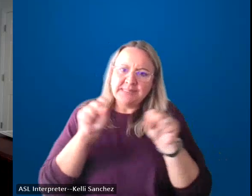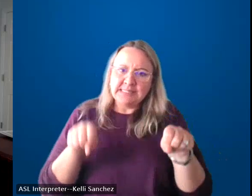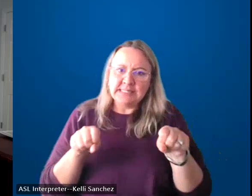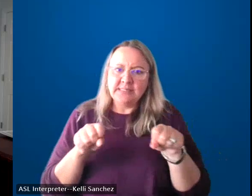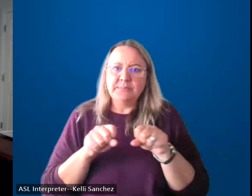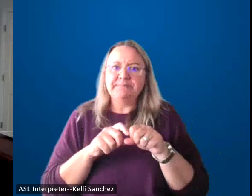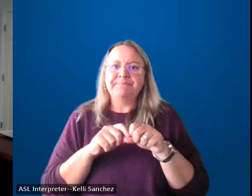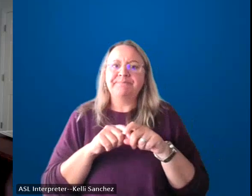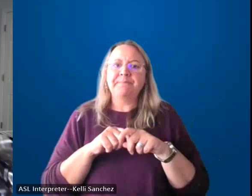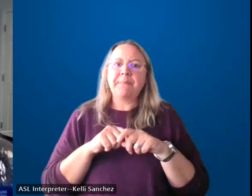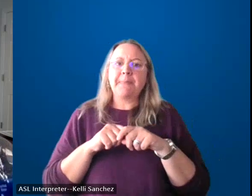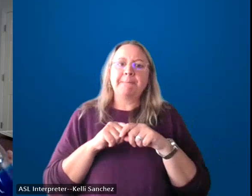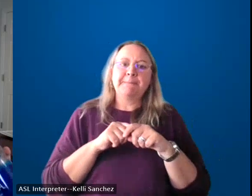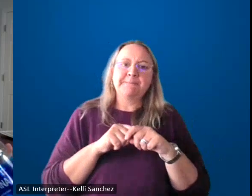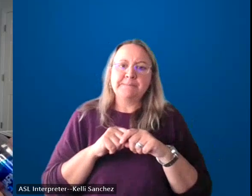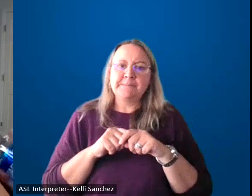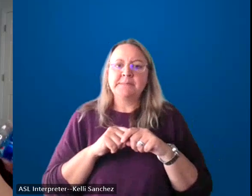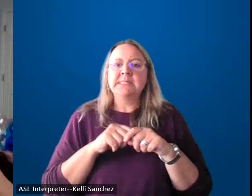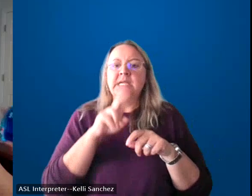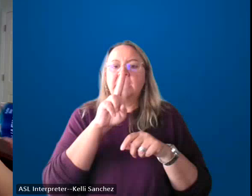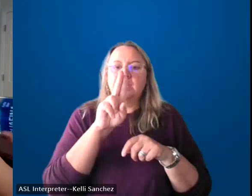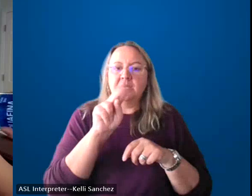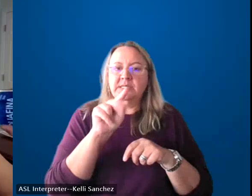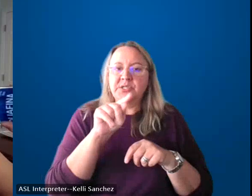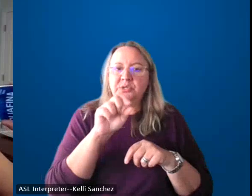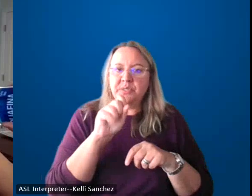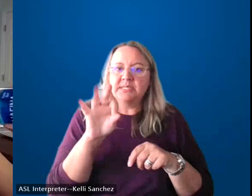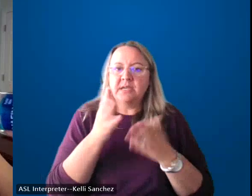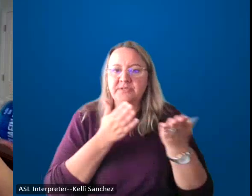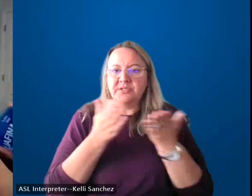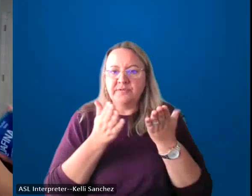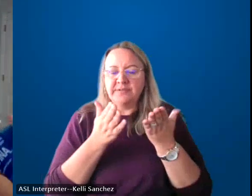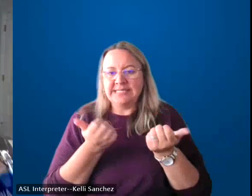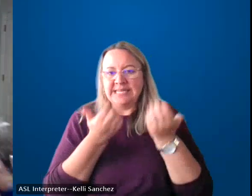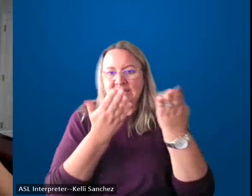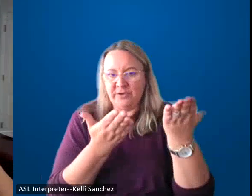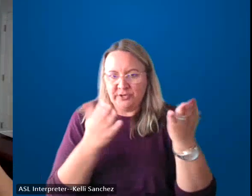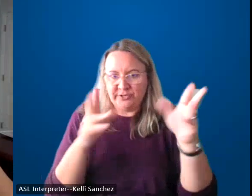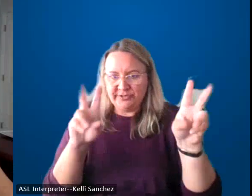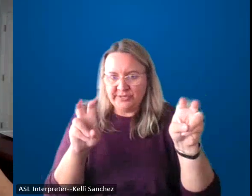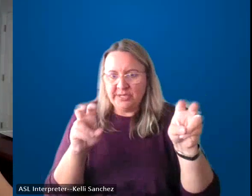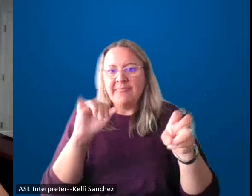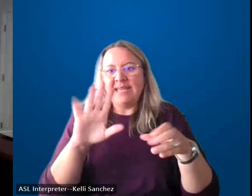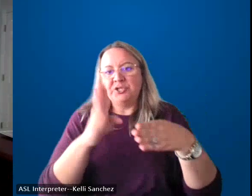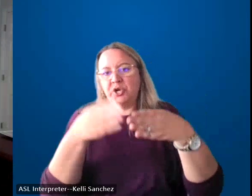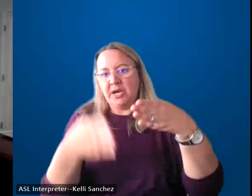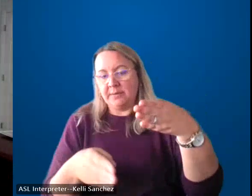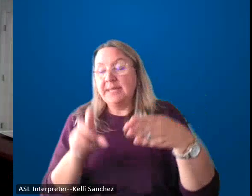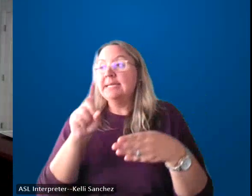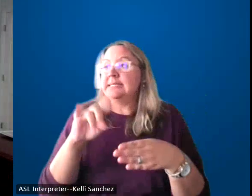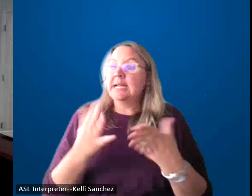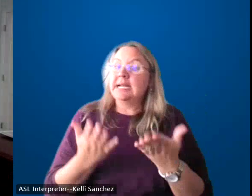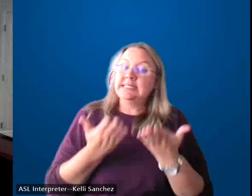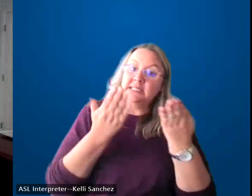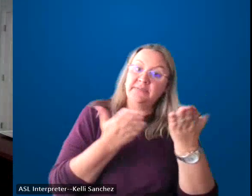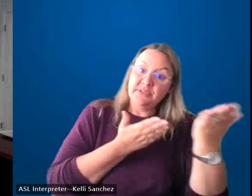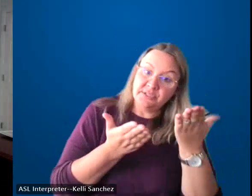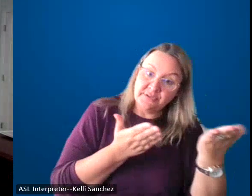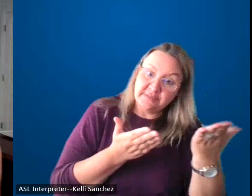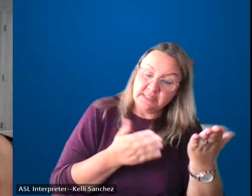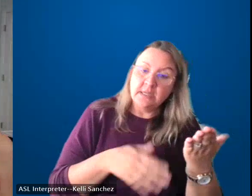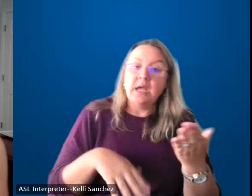is units of service delivered. That's also your outcome metric. Did I deliver the service? I delivered the